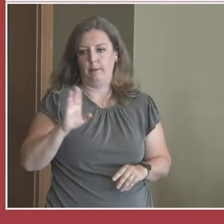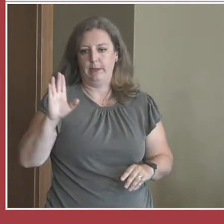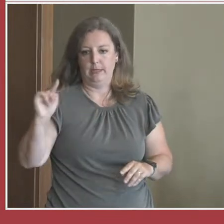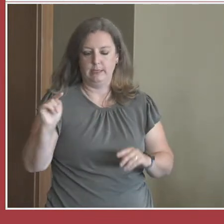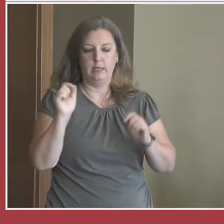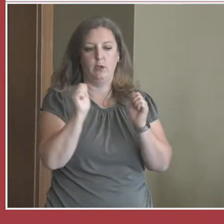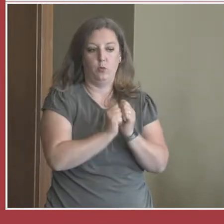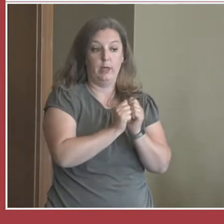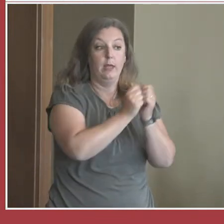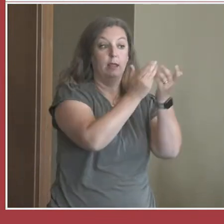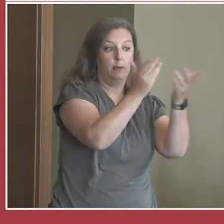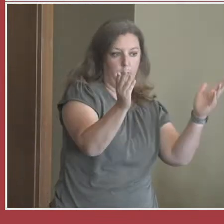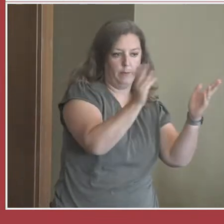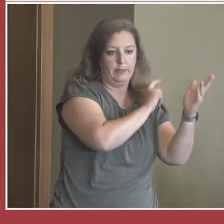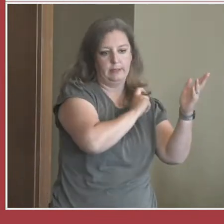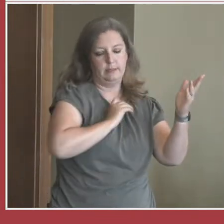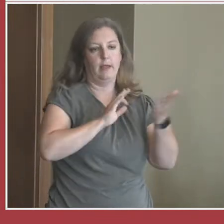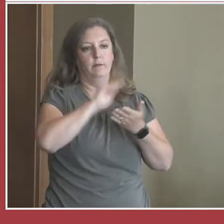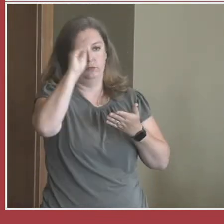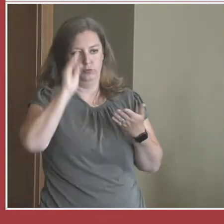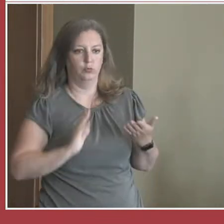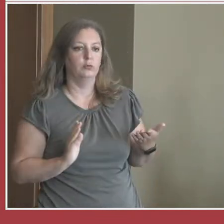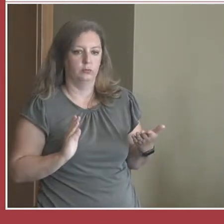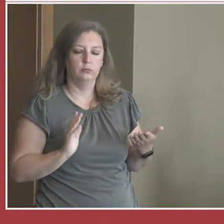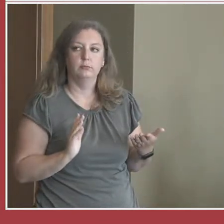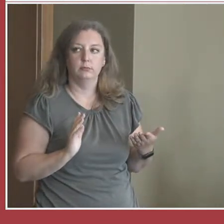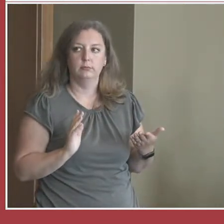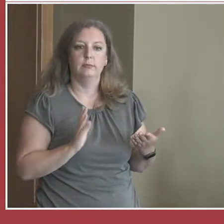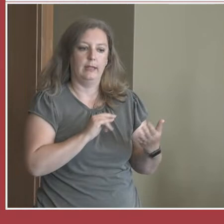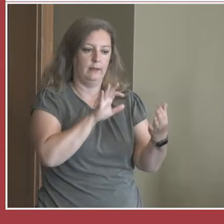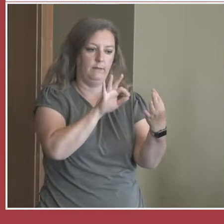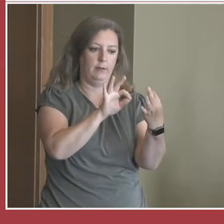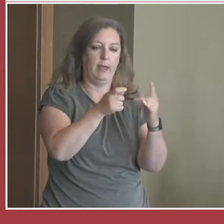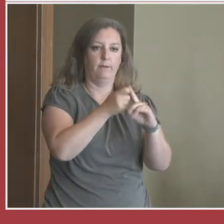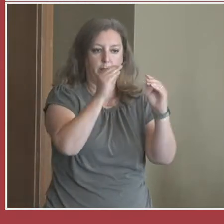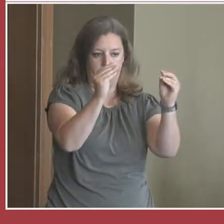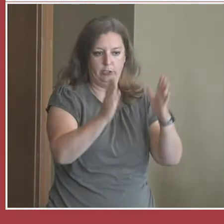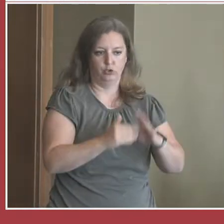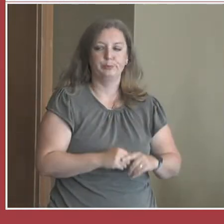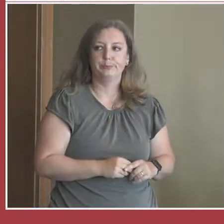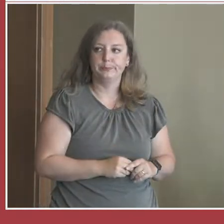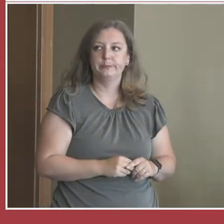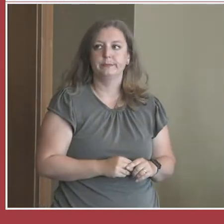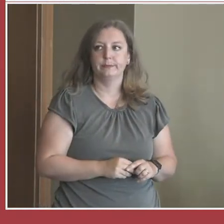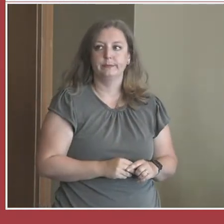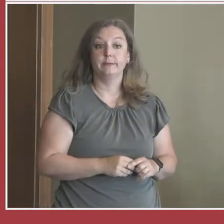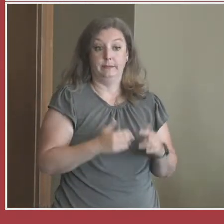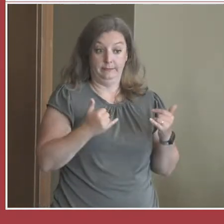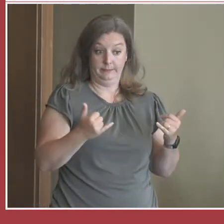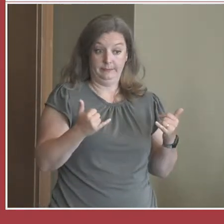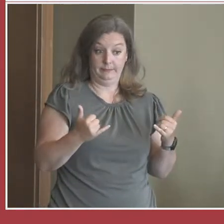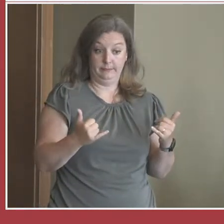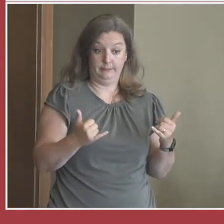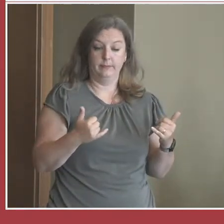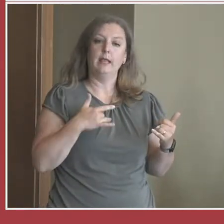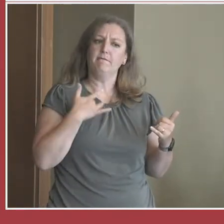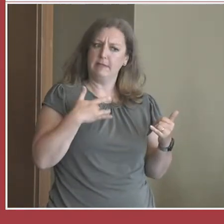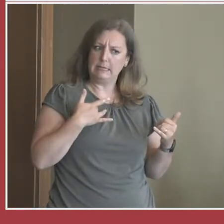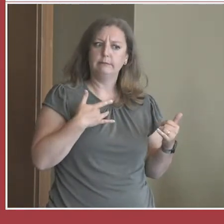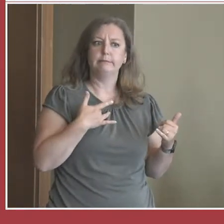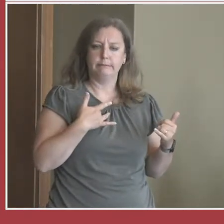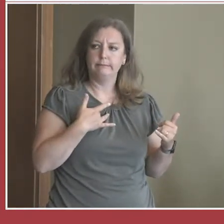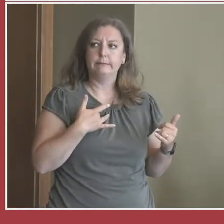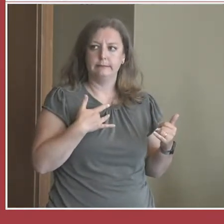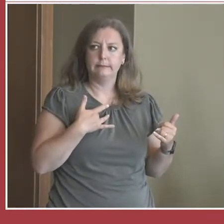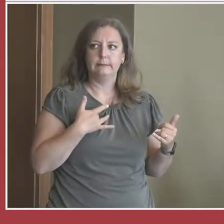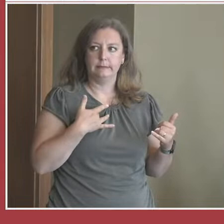both public, staff, and students, and feedback from teachers. So at this point, we feel like, I'm going